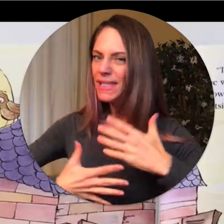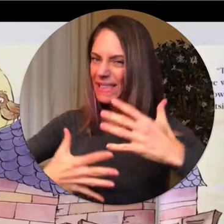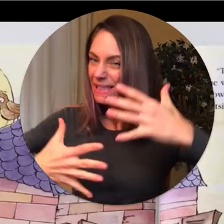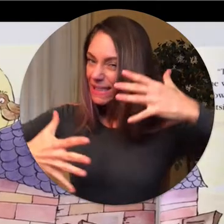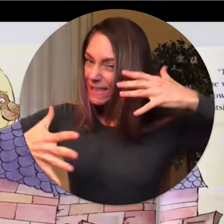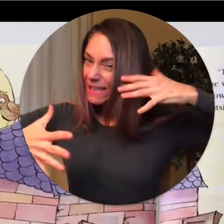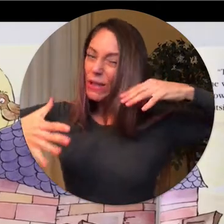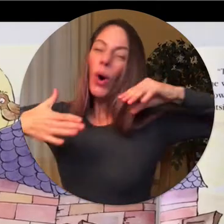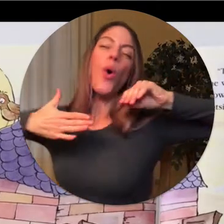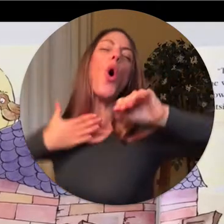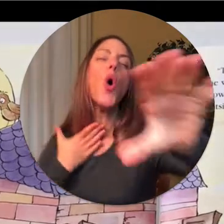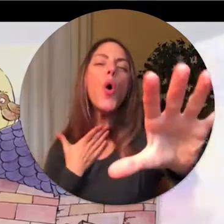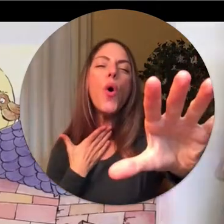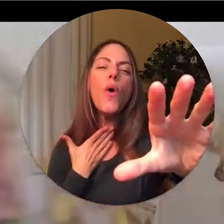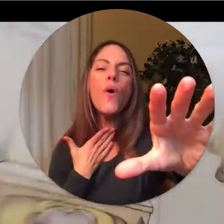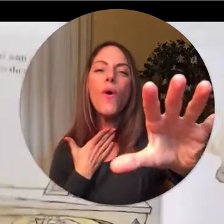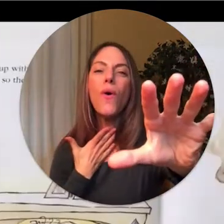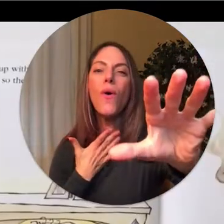brick house.